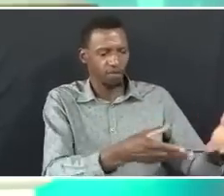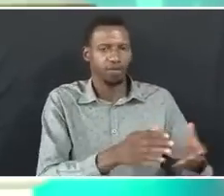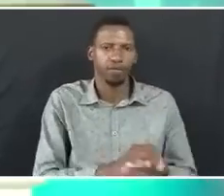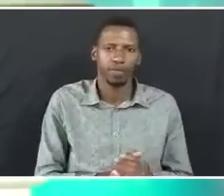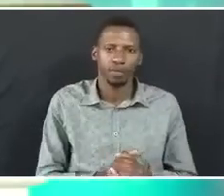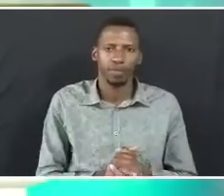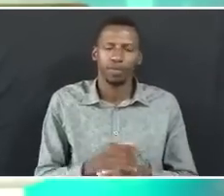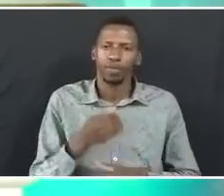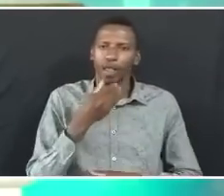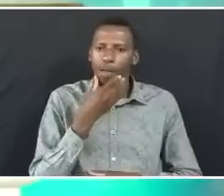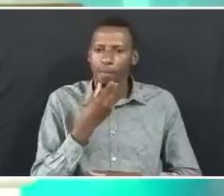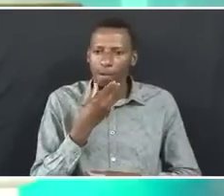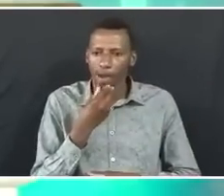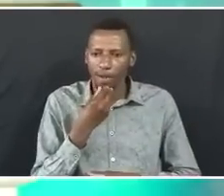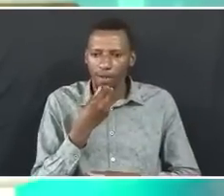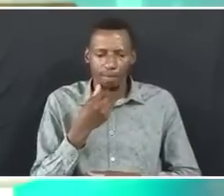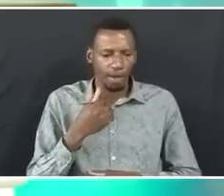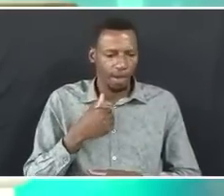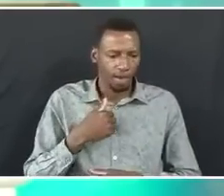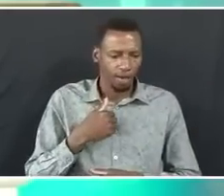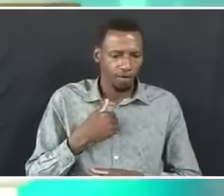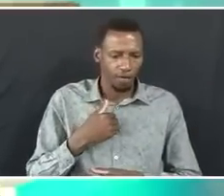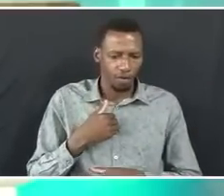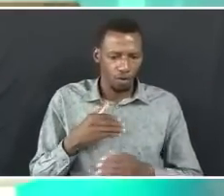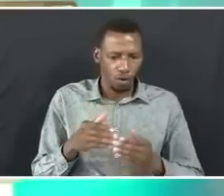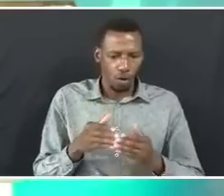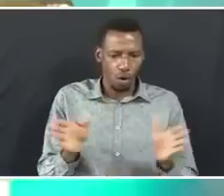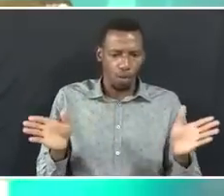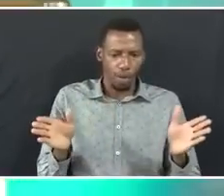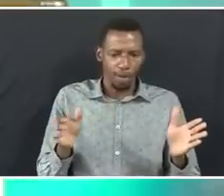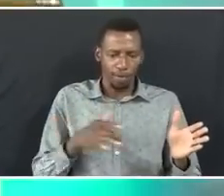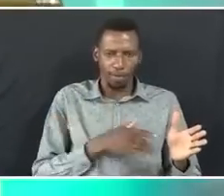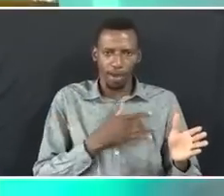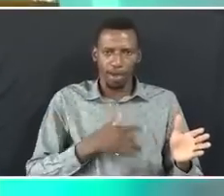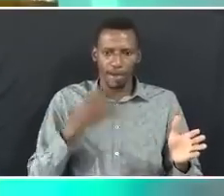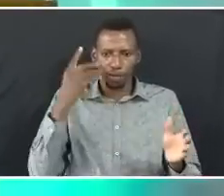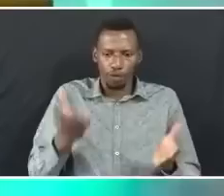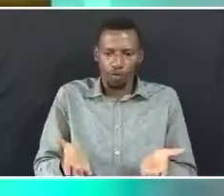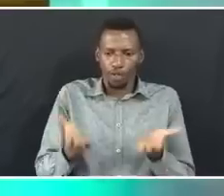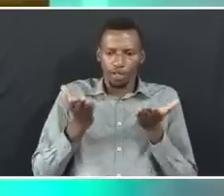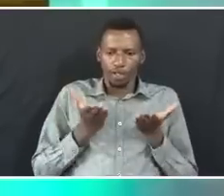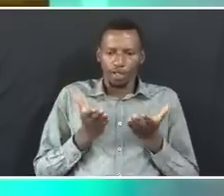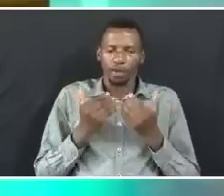A man has no opening for reception.